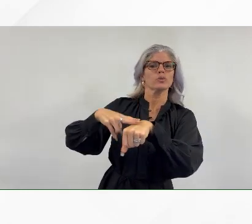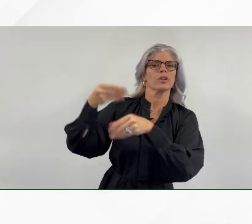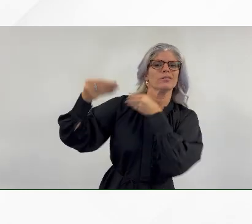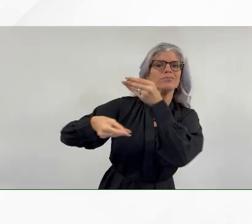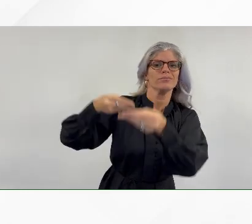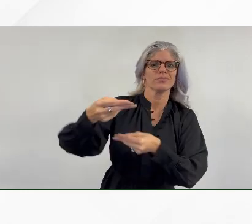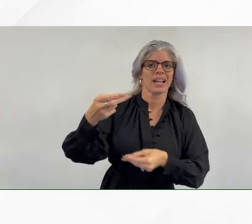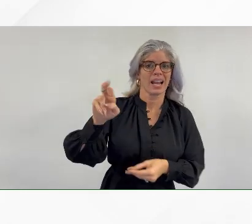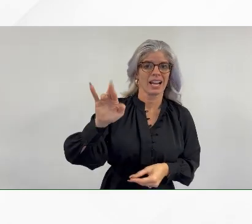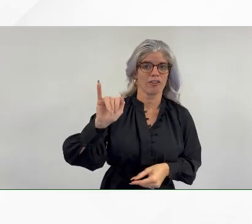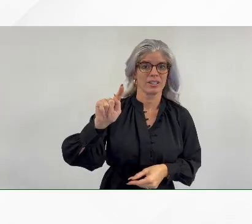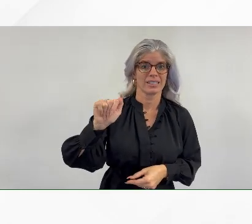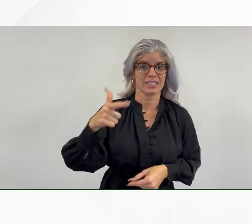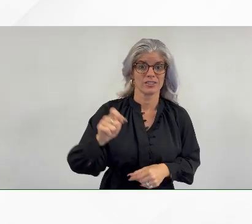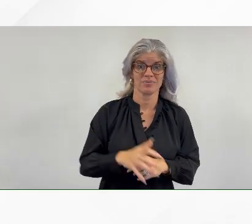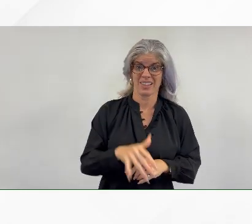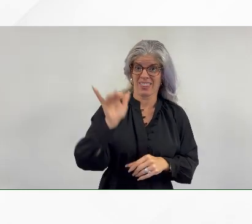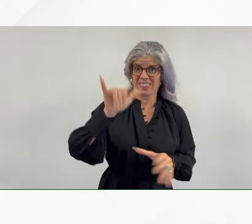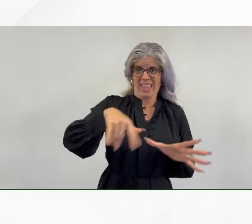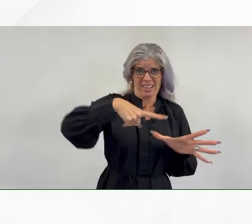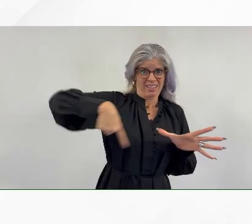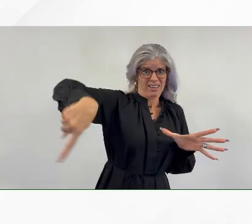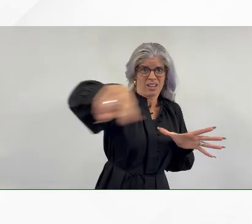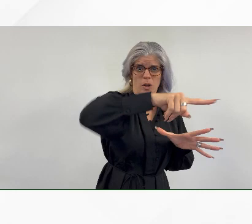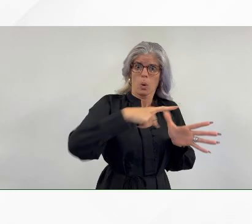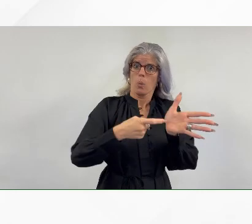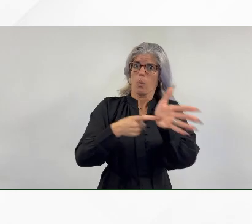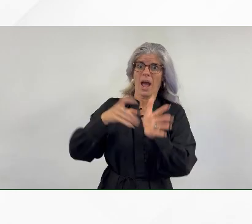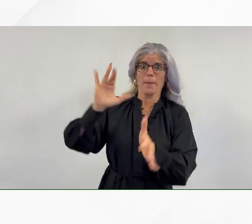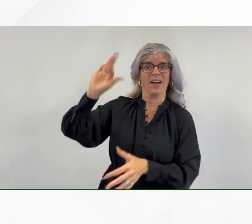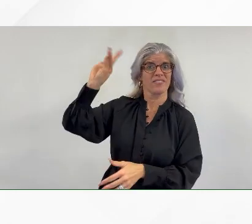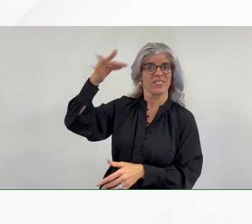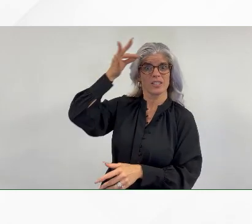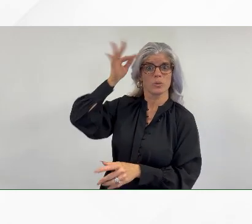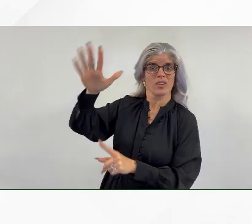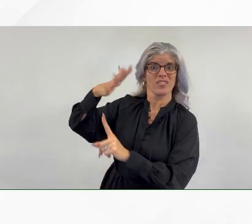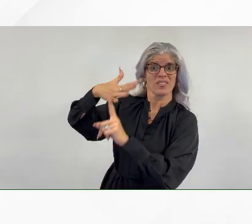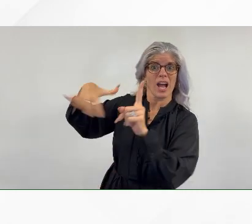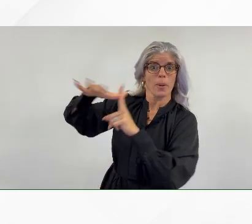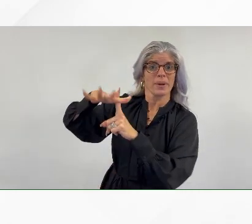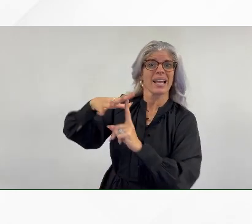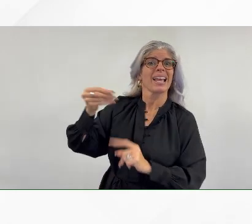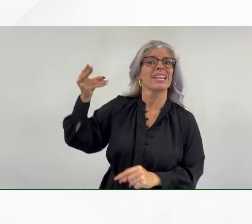EHP reviews must occur before construction. Let me repeat that.